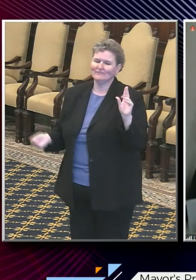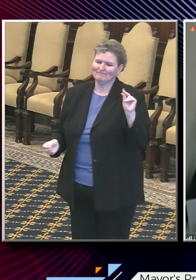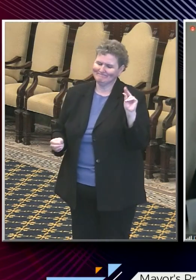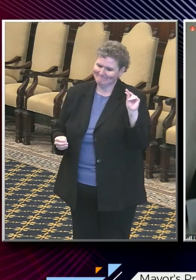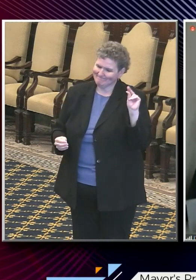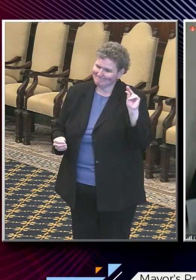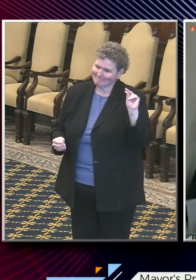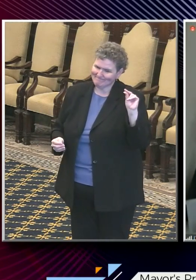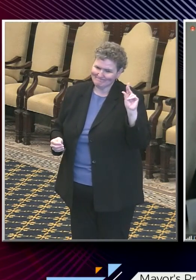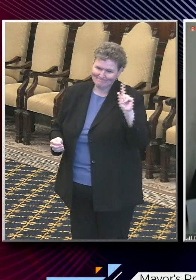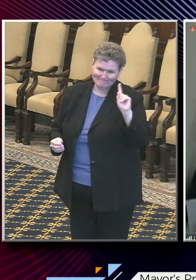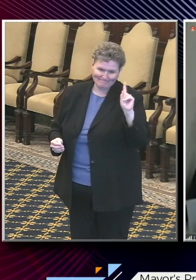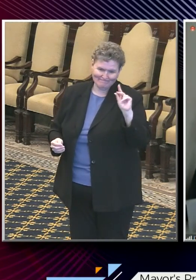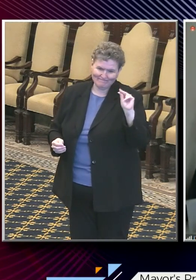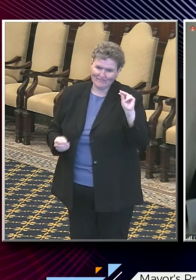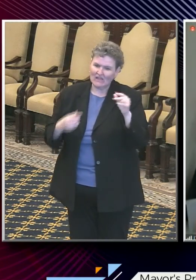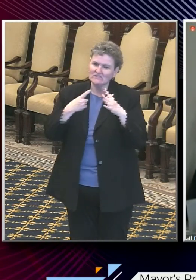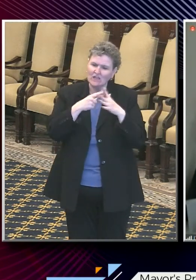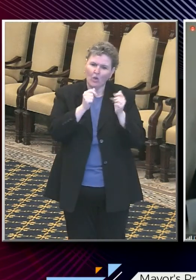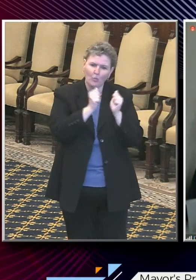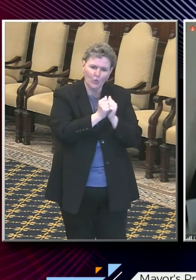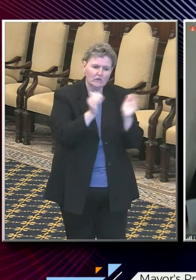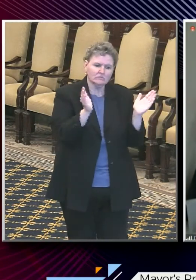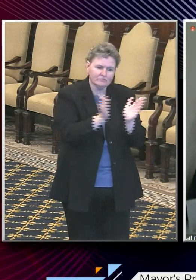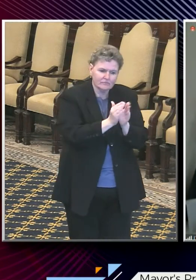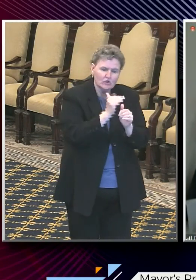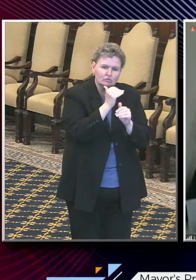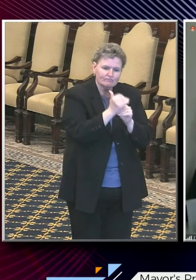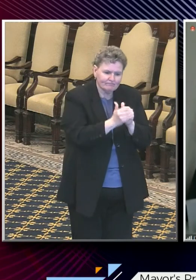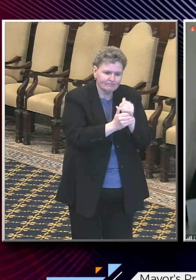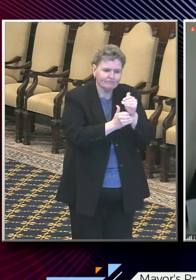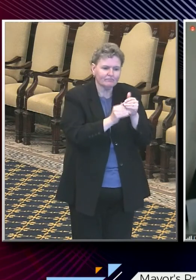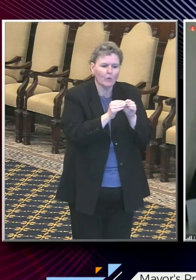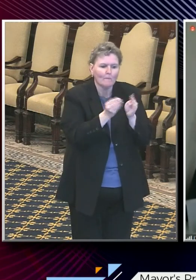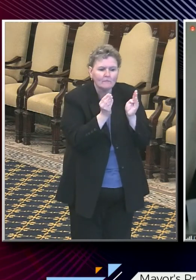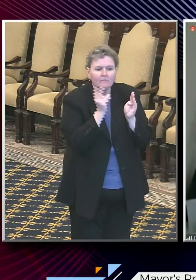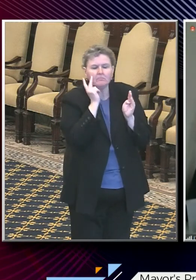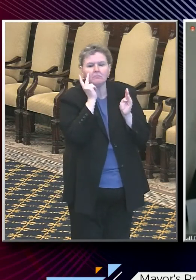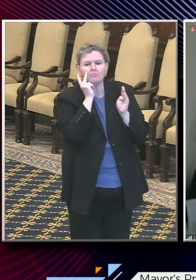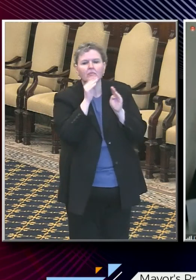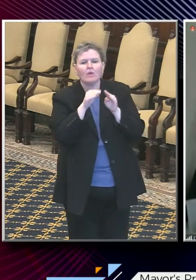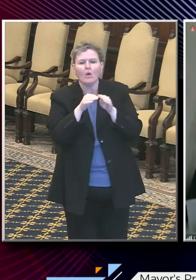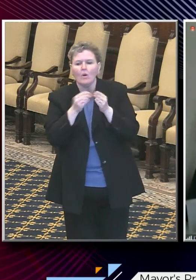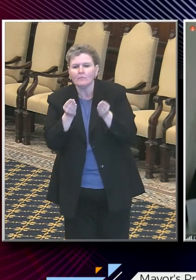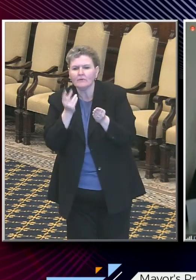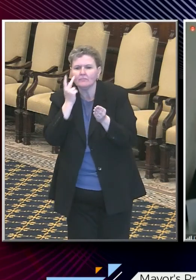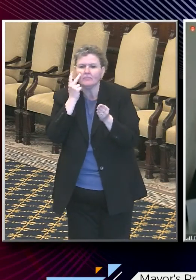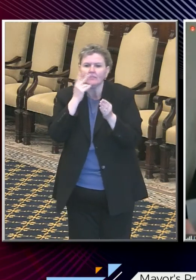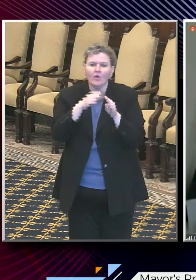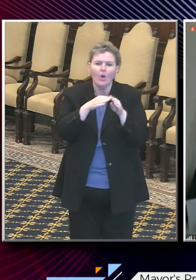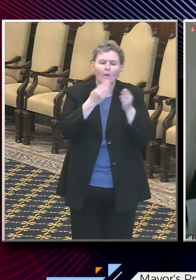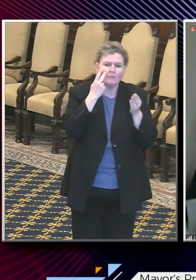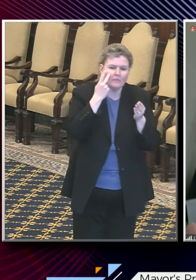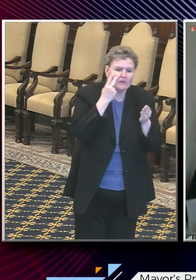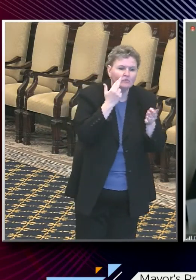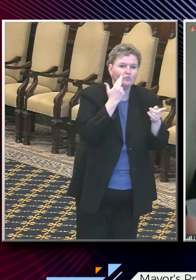we get close to 75. We get close to, I've had a question of somebody saying, what if we get to